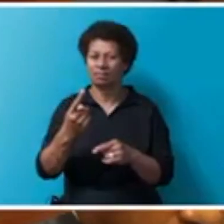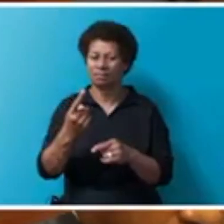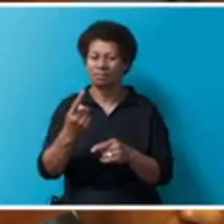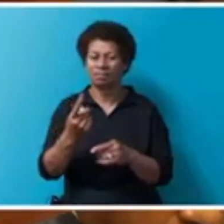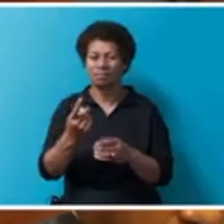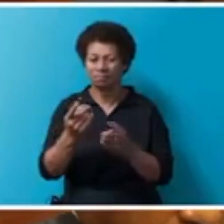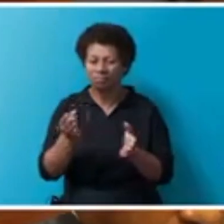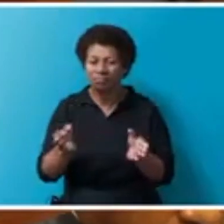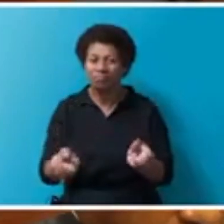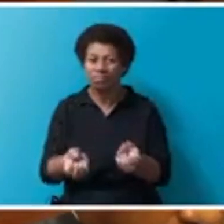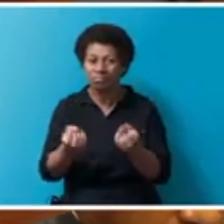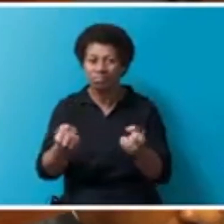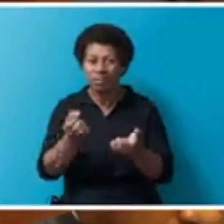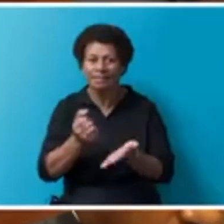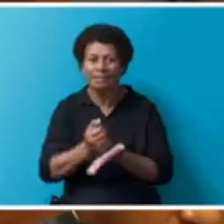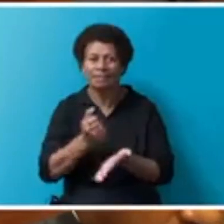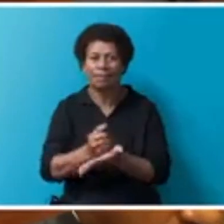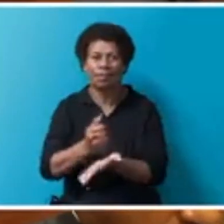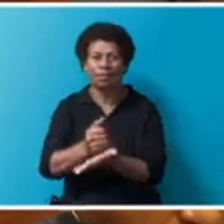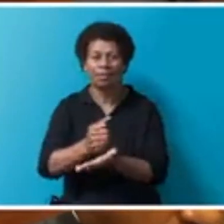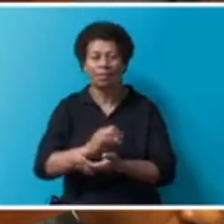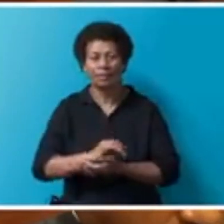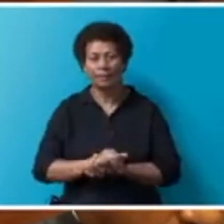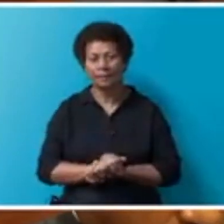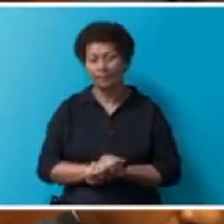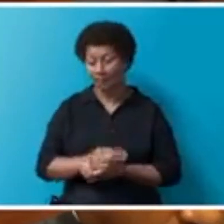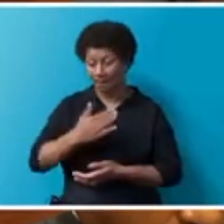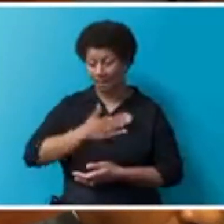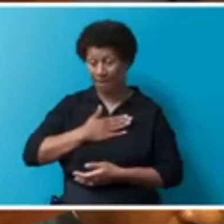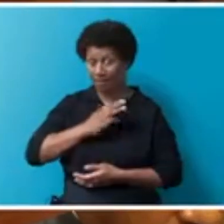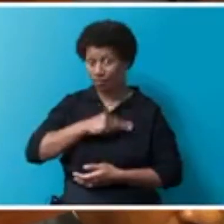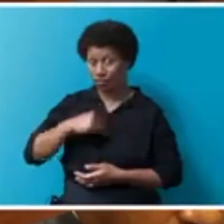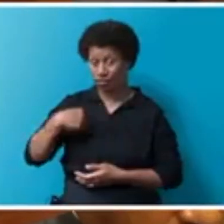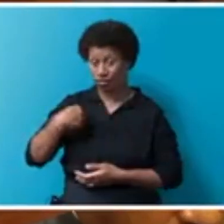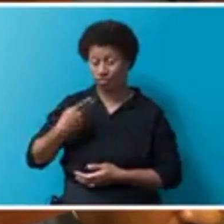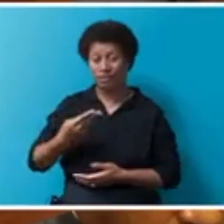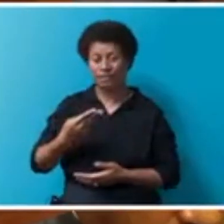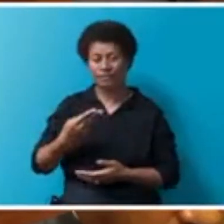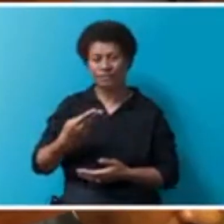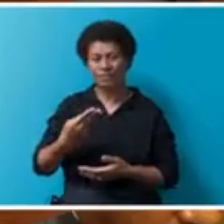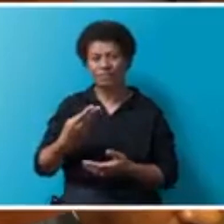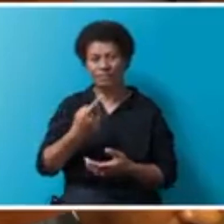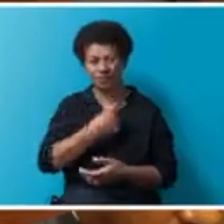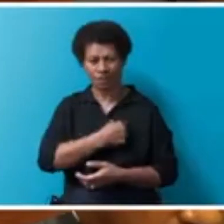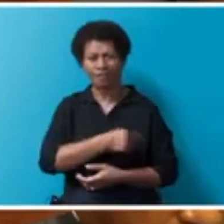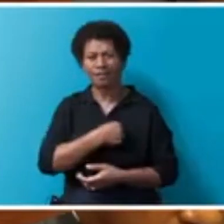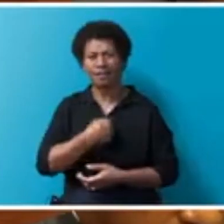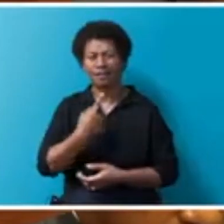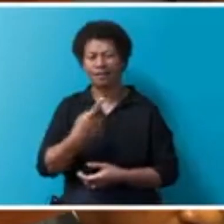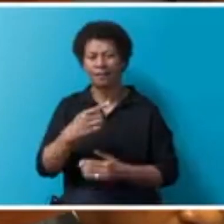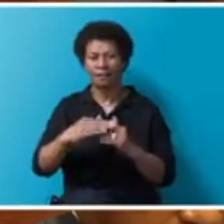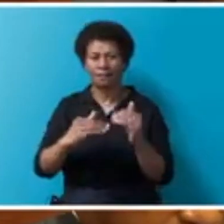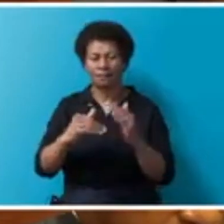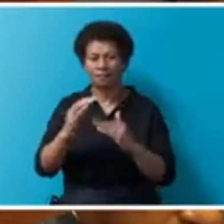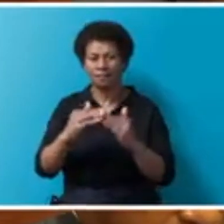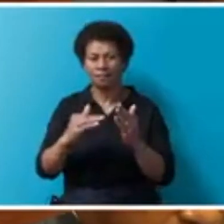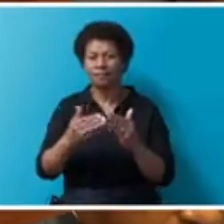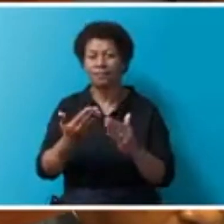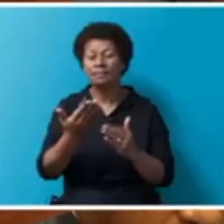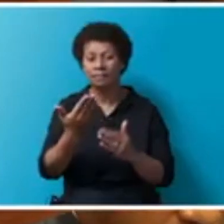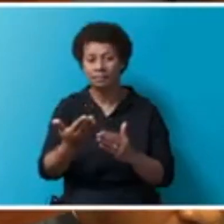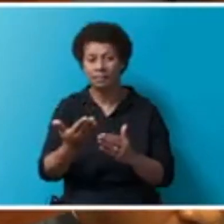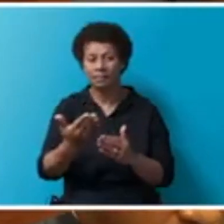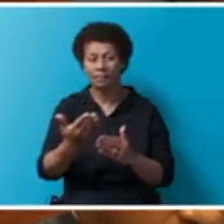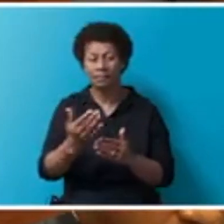Mr. Speaker, sir, my ministry is committed to achieving building security, stability, and prosperity through